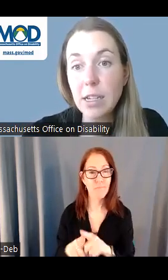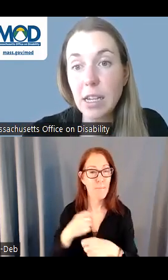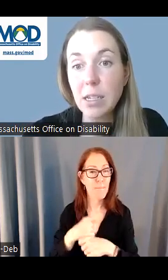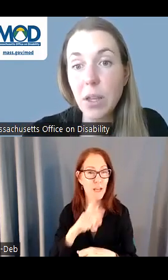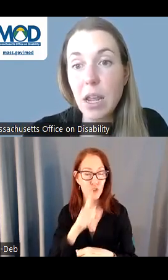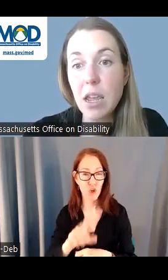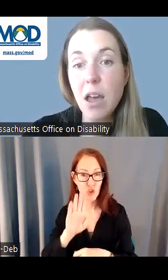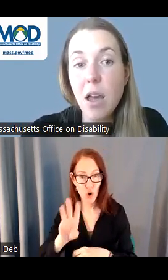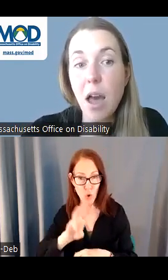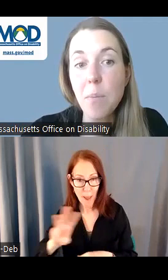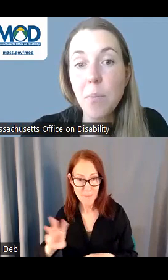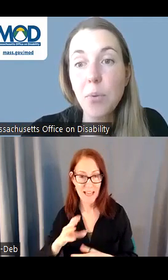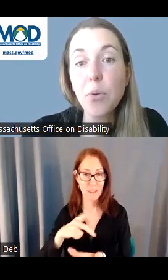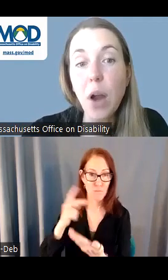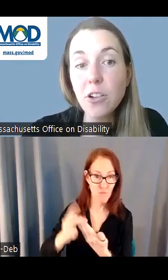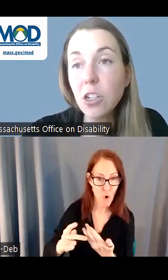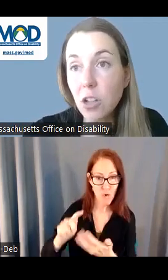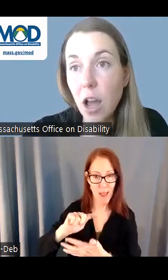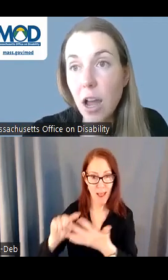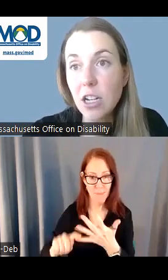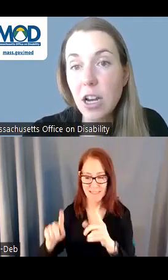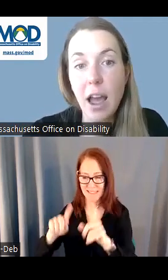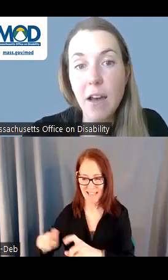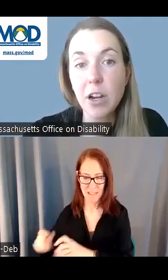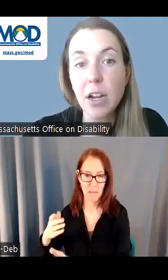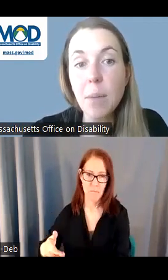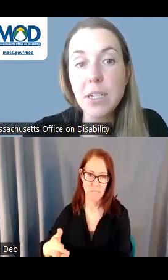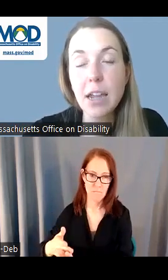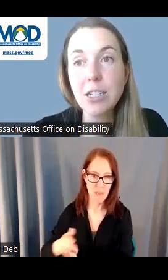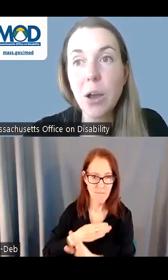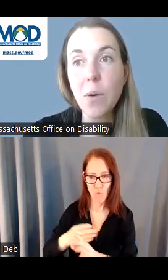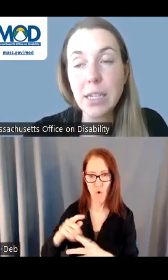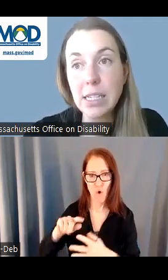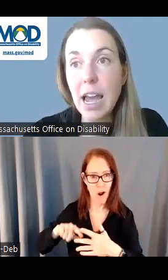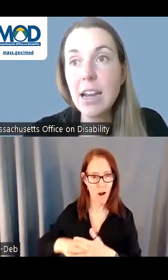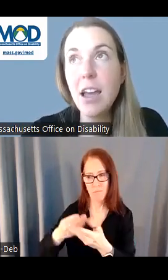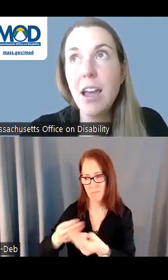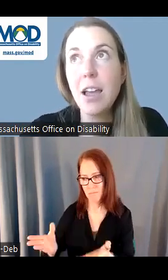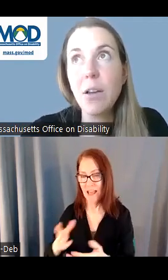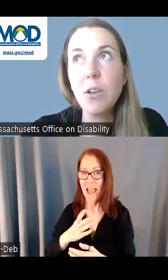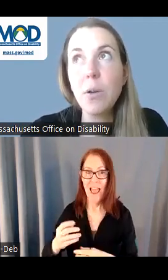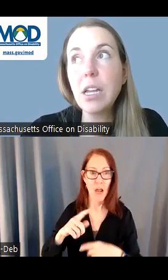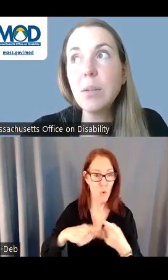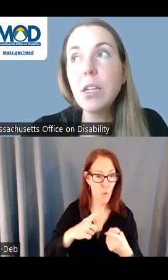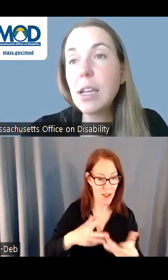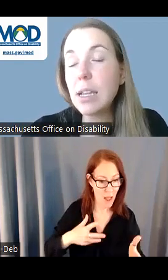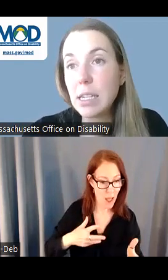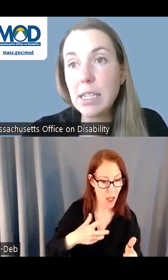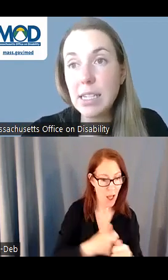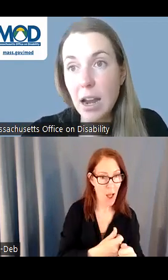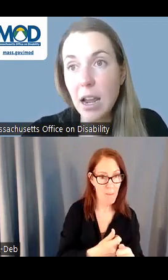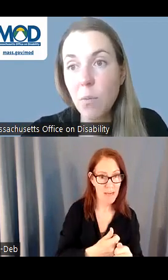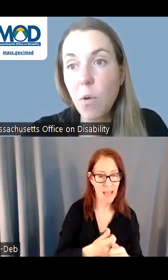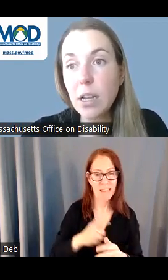for accessibility prior to launch and after any updates. So as I said, accessibility